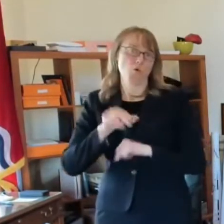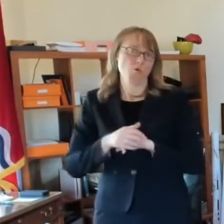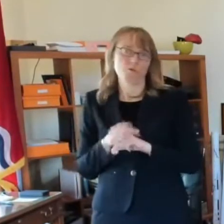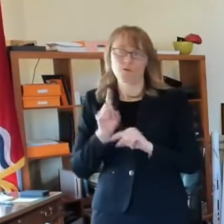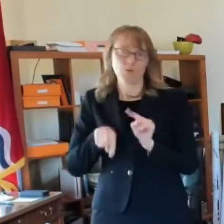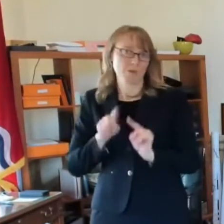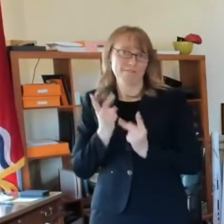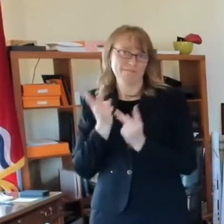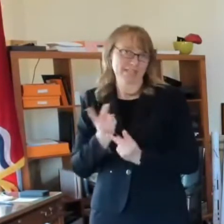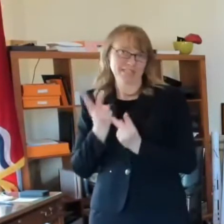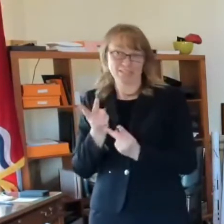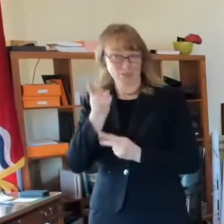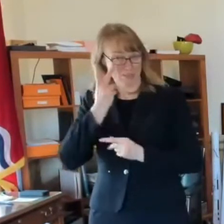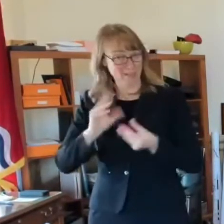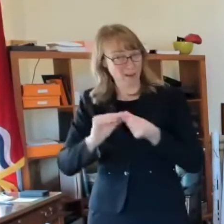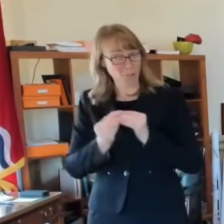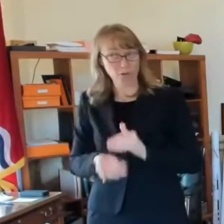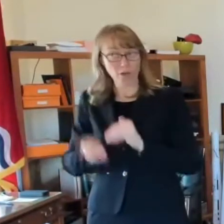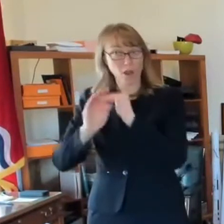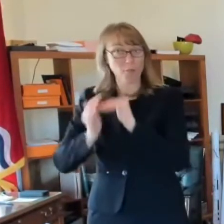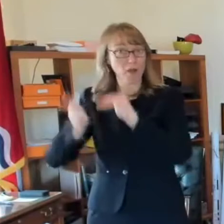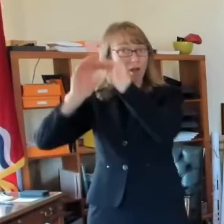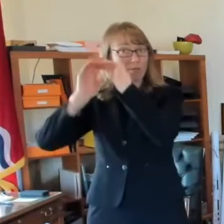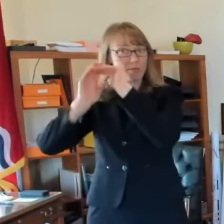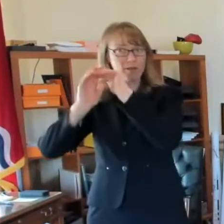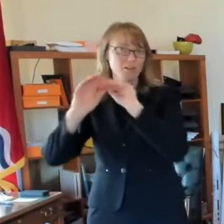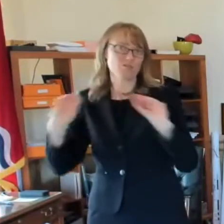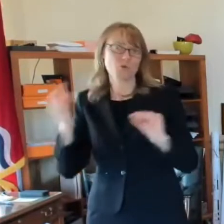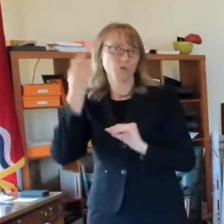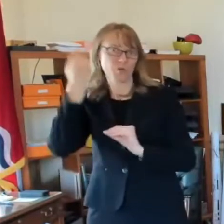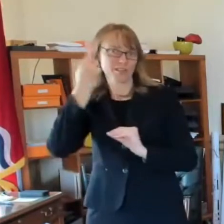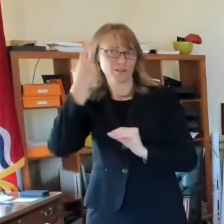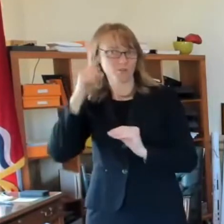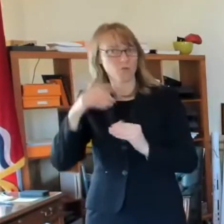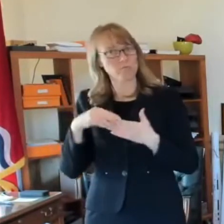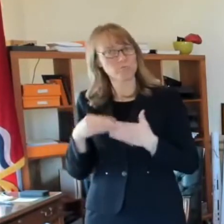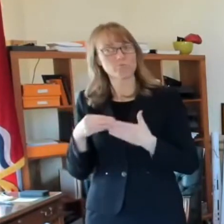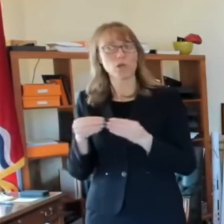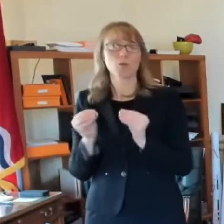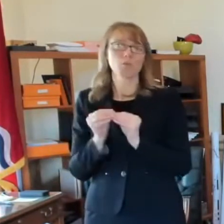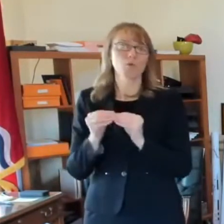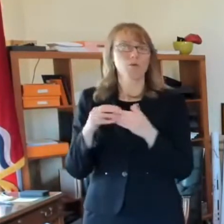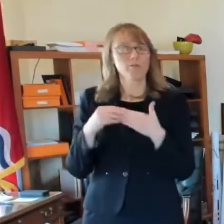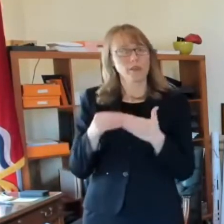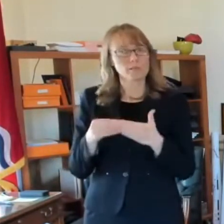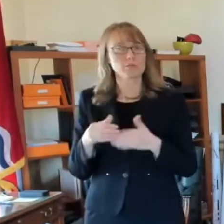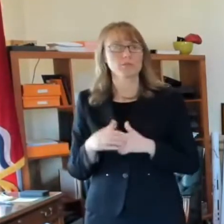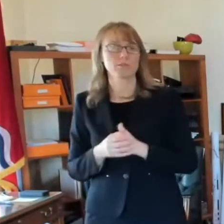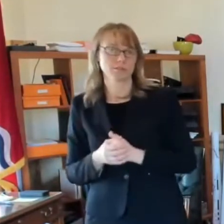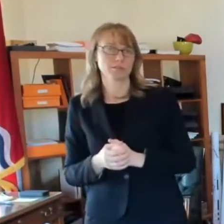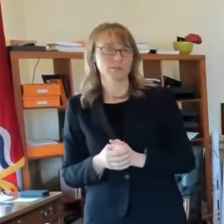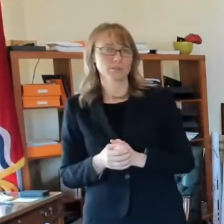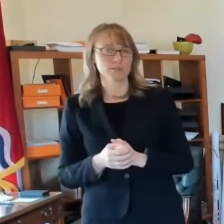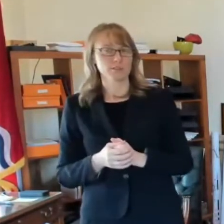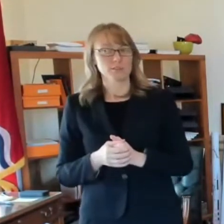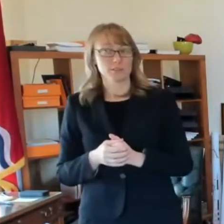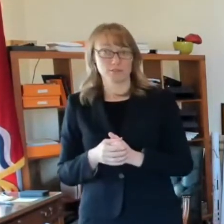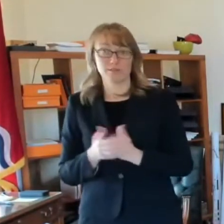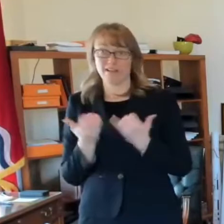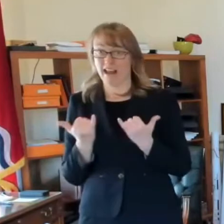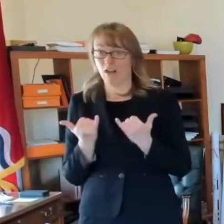at this point? Those precautions have not been lifted, and there's no, if you look at the numbers and how quickly the